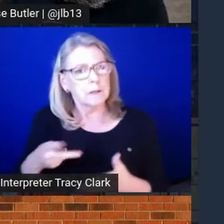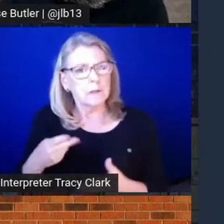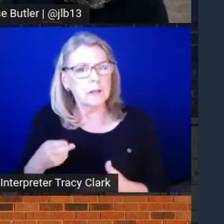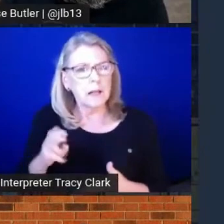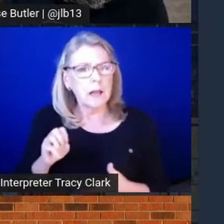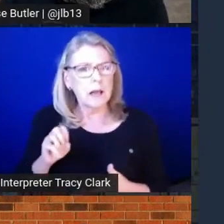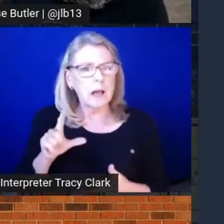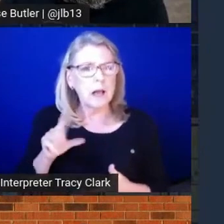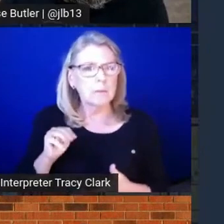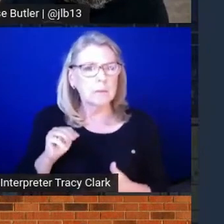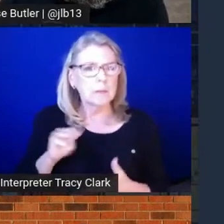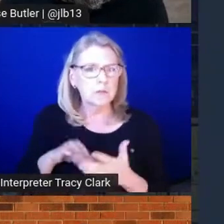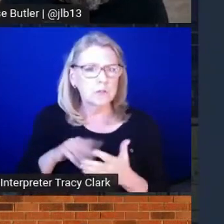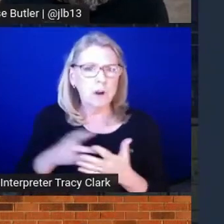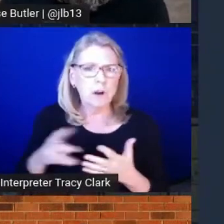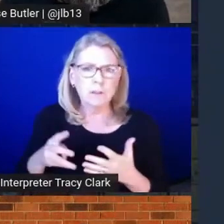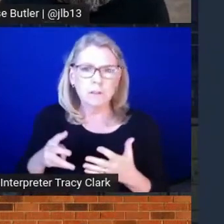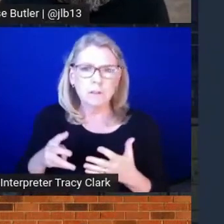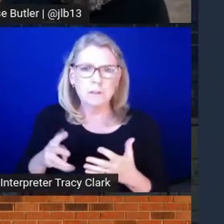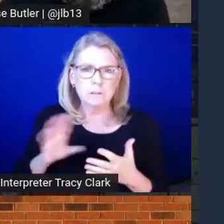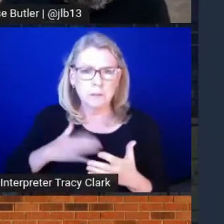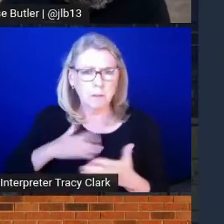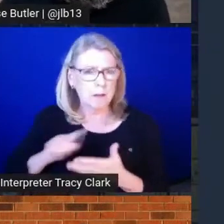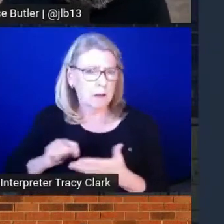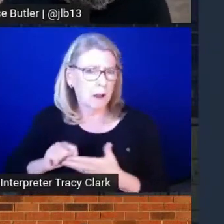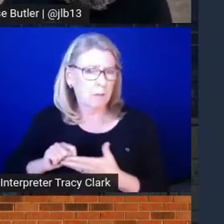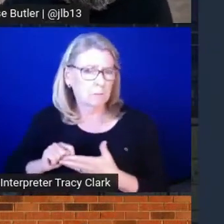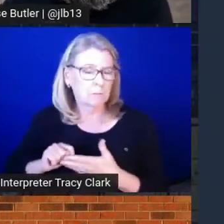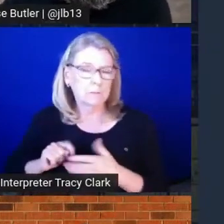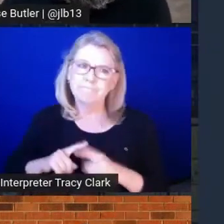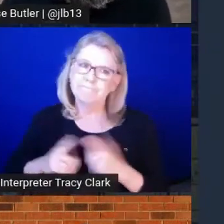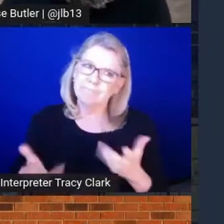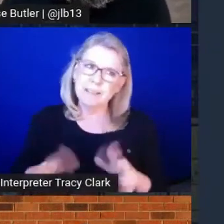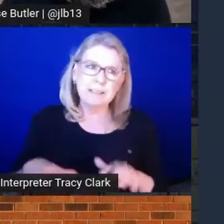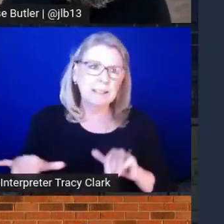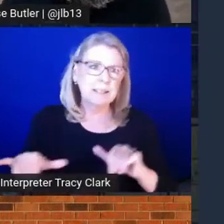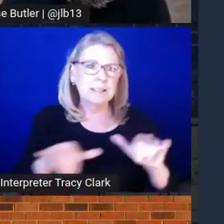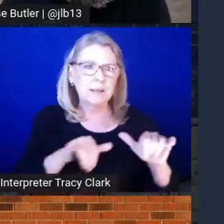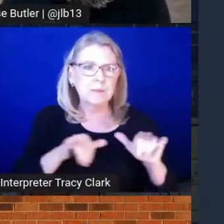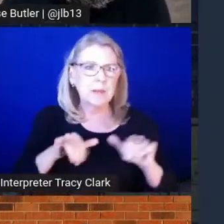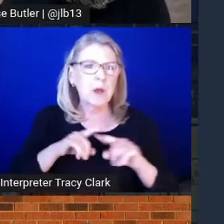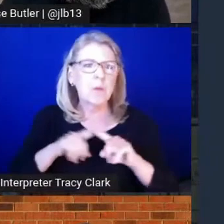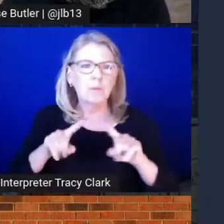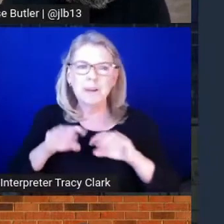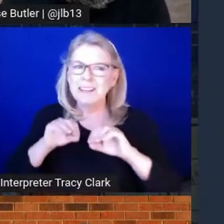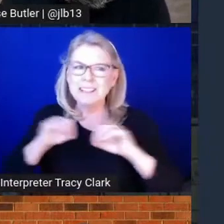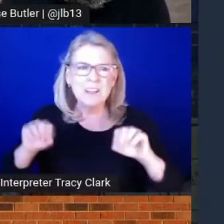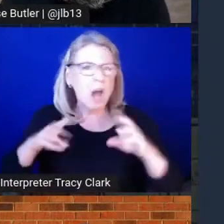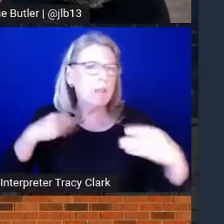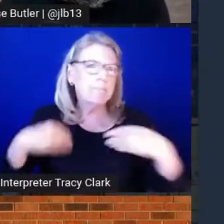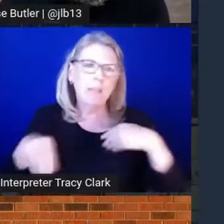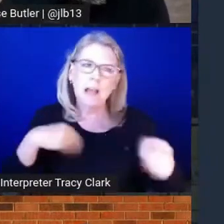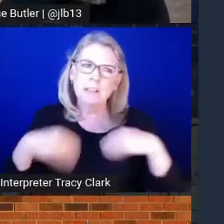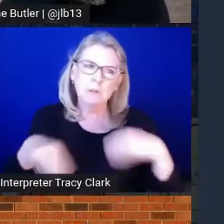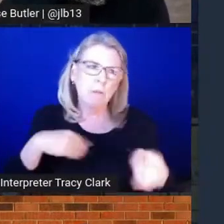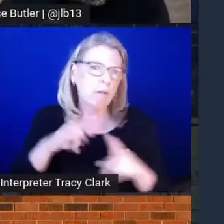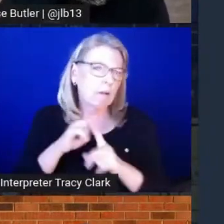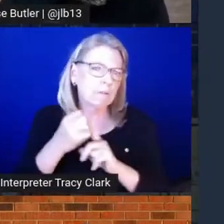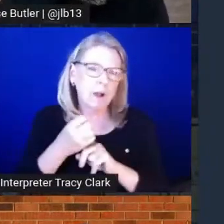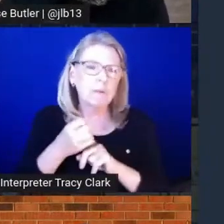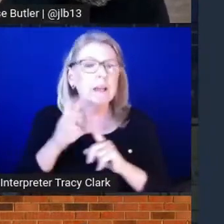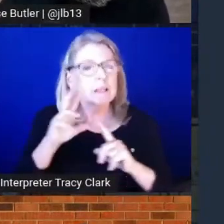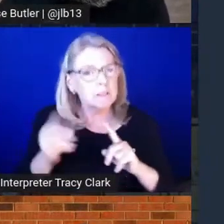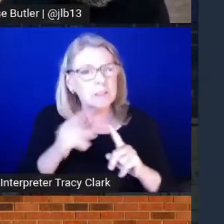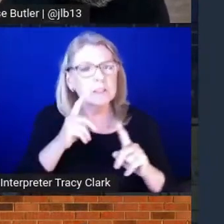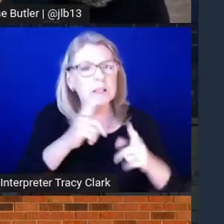essentially the same thing. It's just instead of the pretty inflexible environment substitute command, I'm using Go and templates that can do